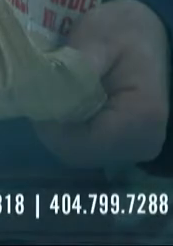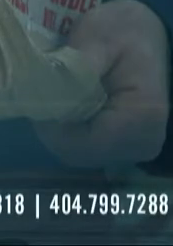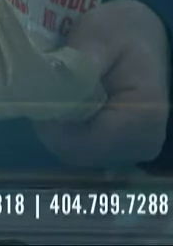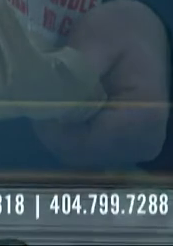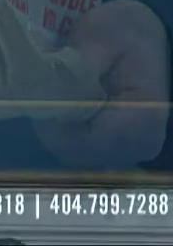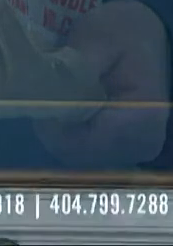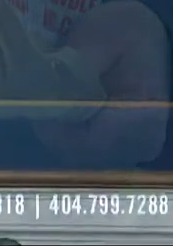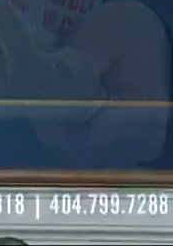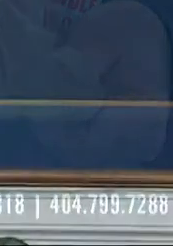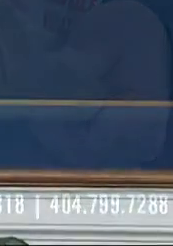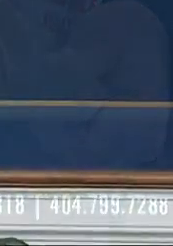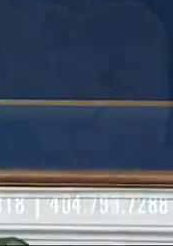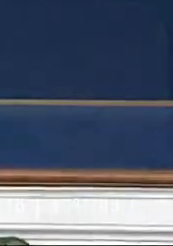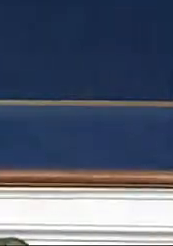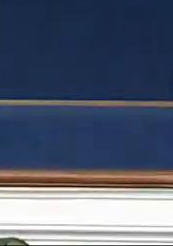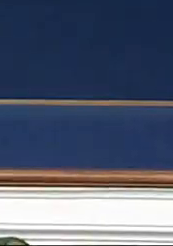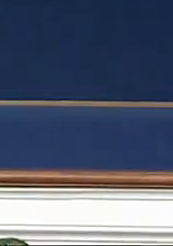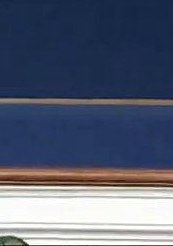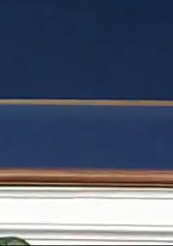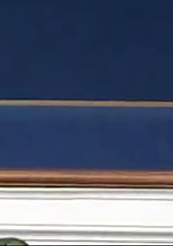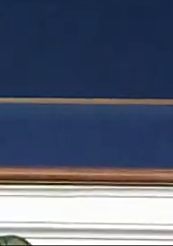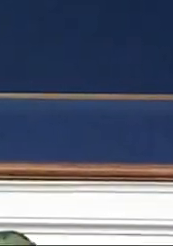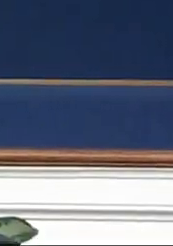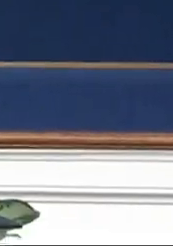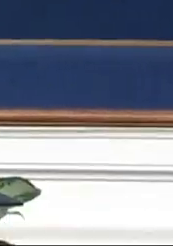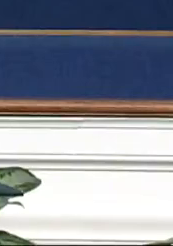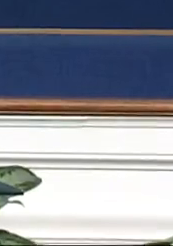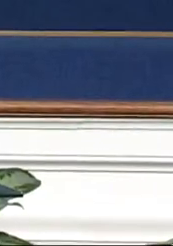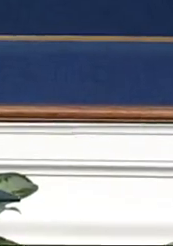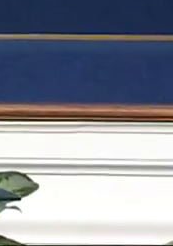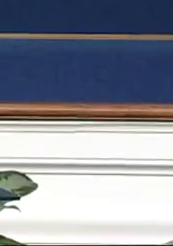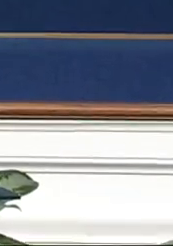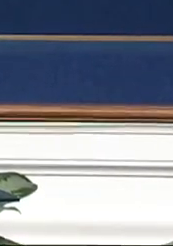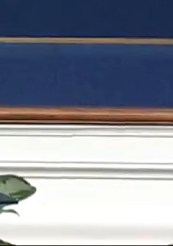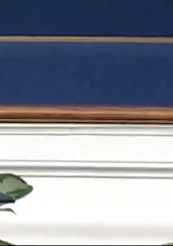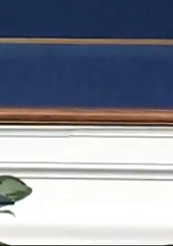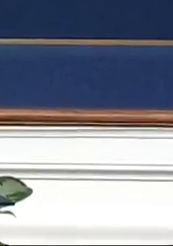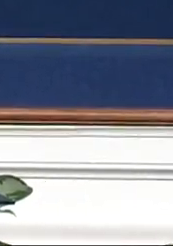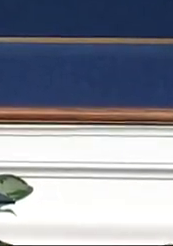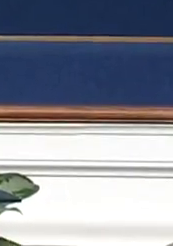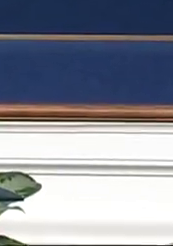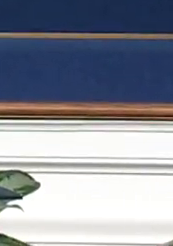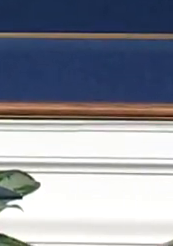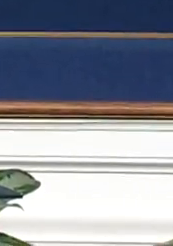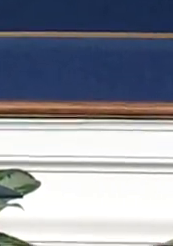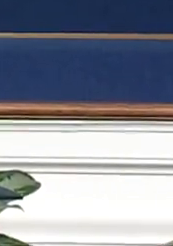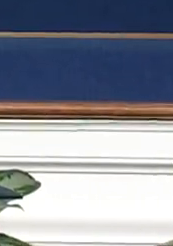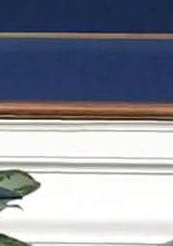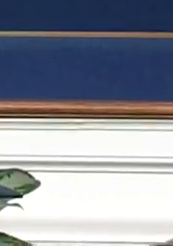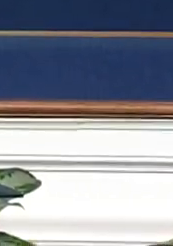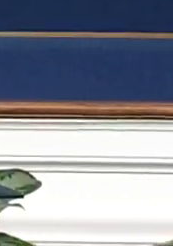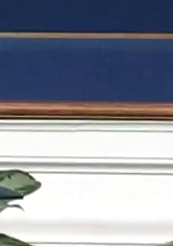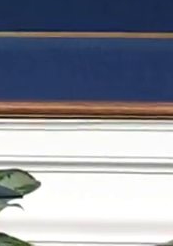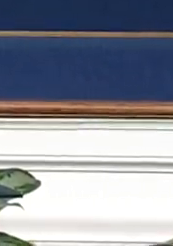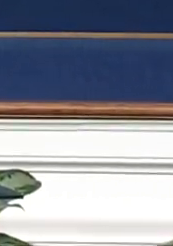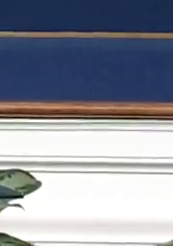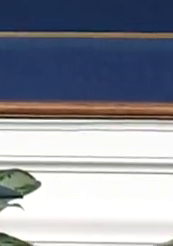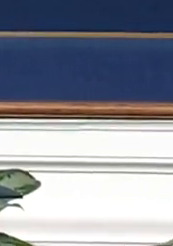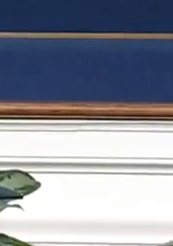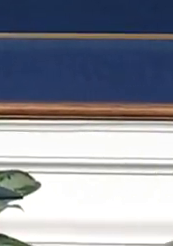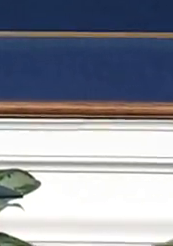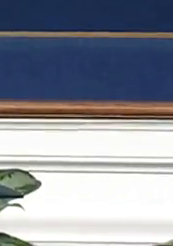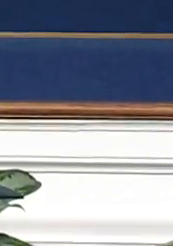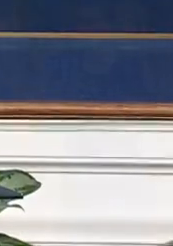Come on, let's give God the praise one more time. He loves me with the cross. Thank you so much for